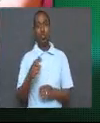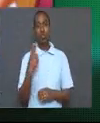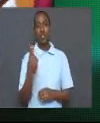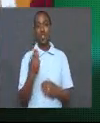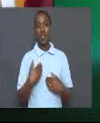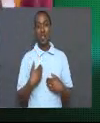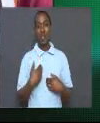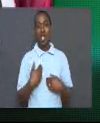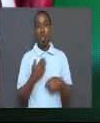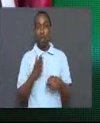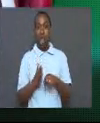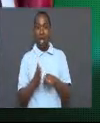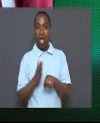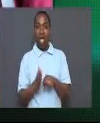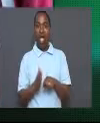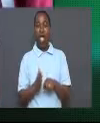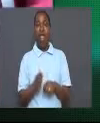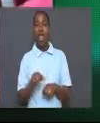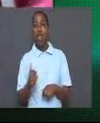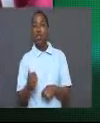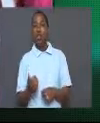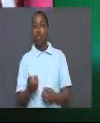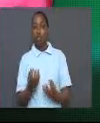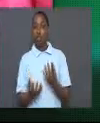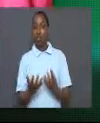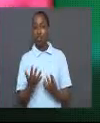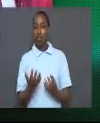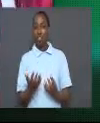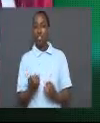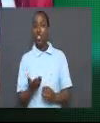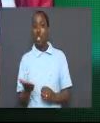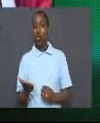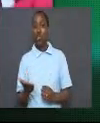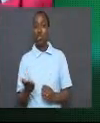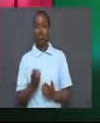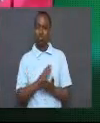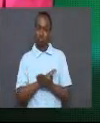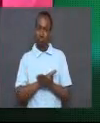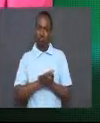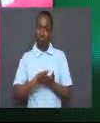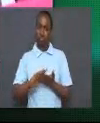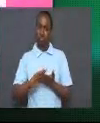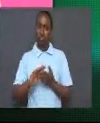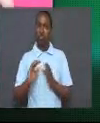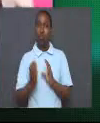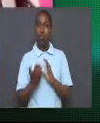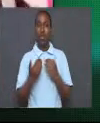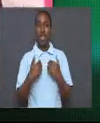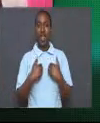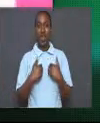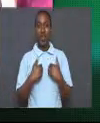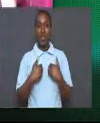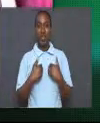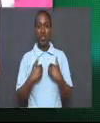Knives, utensils, and work surfaces should always be cleaned before they